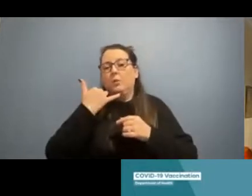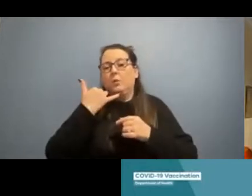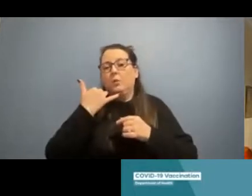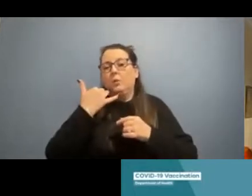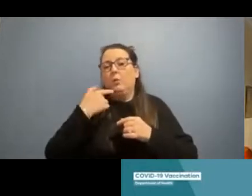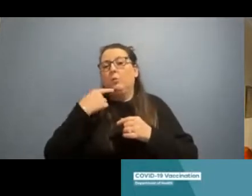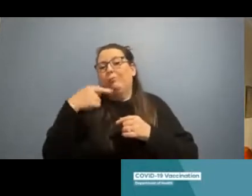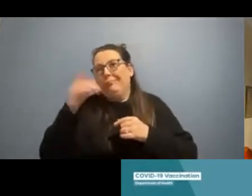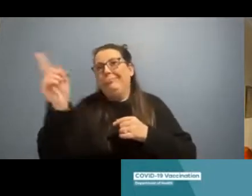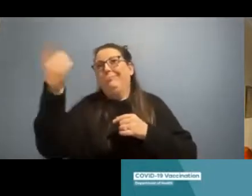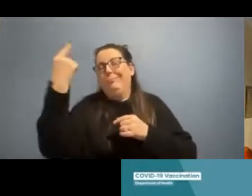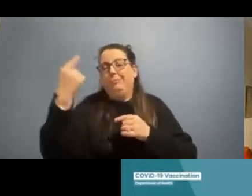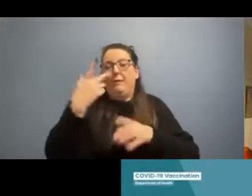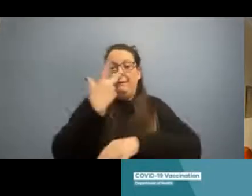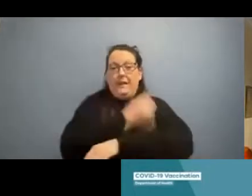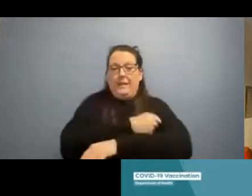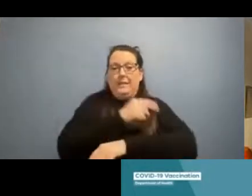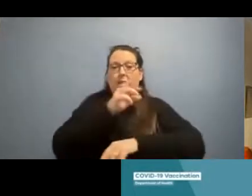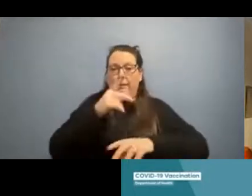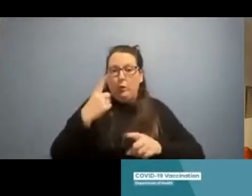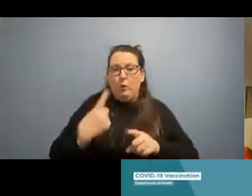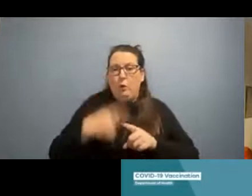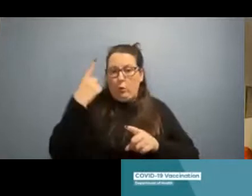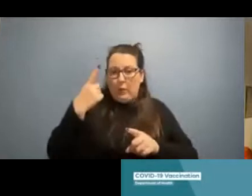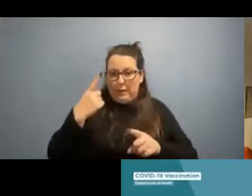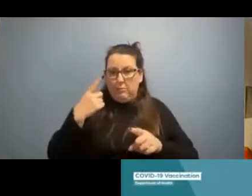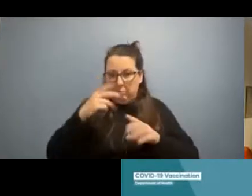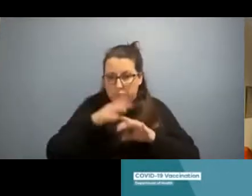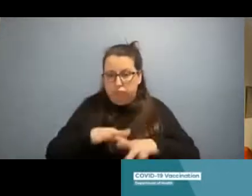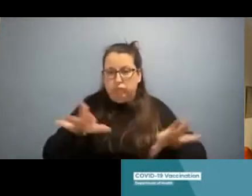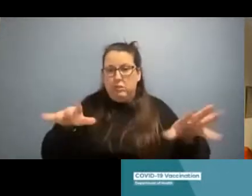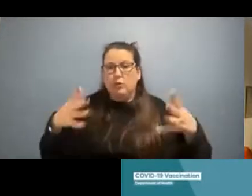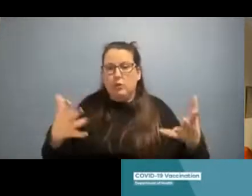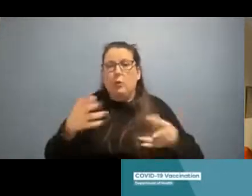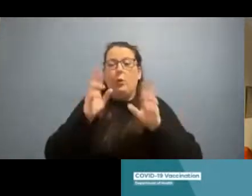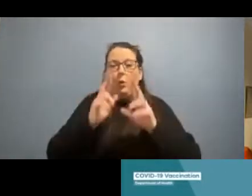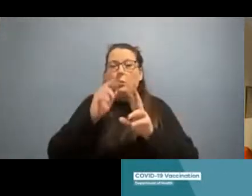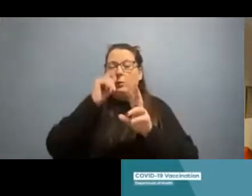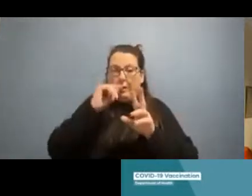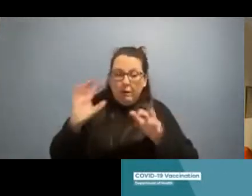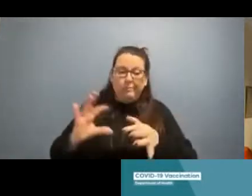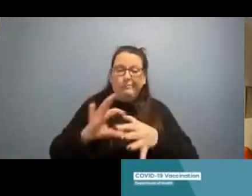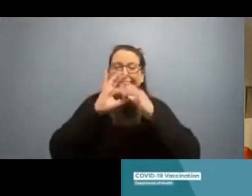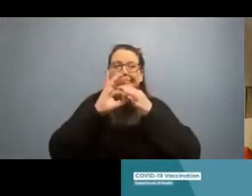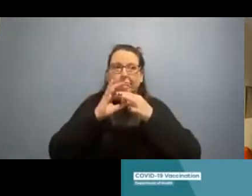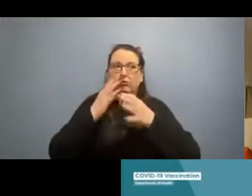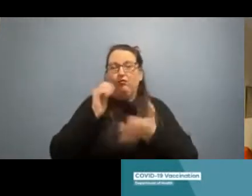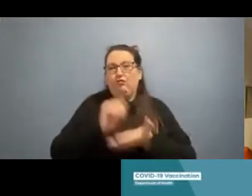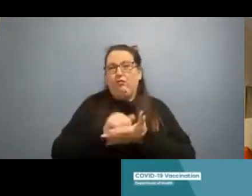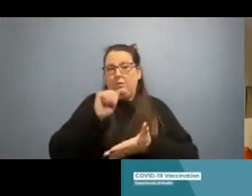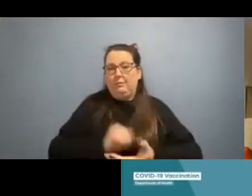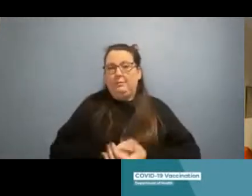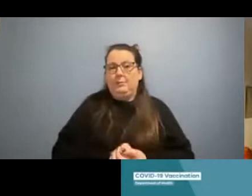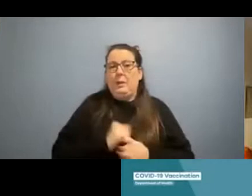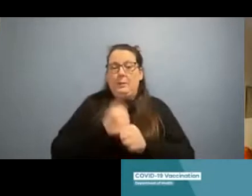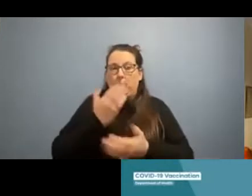get the jabs in arms. That's our best way through this. And hopefully we can get that coordination right and make sure